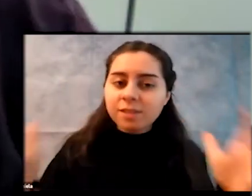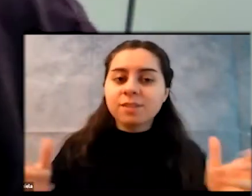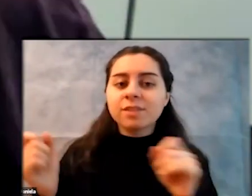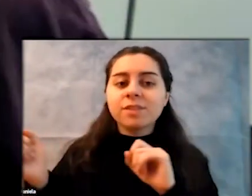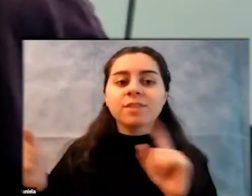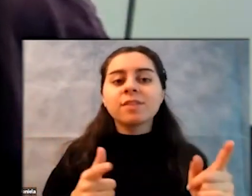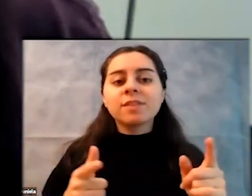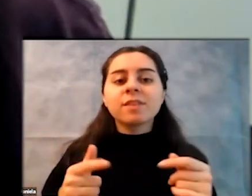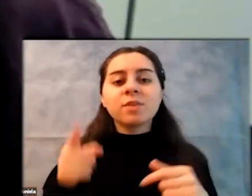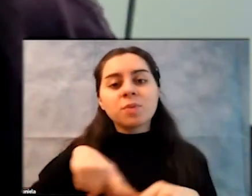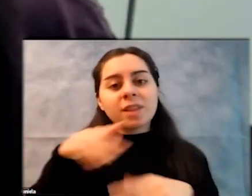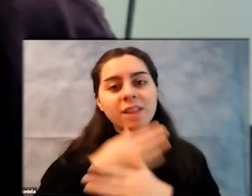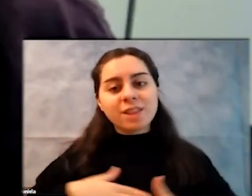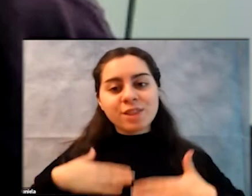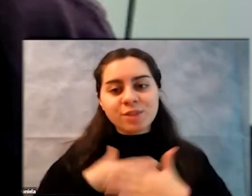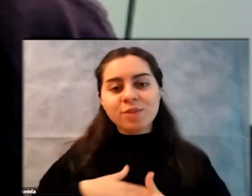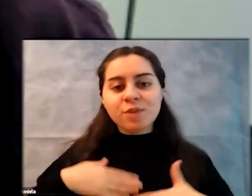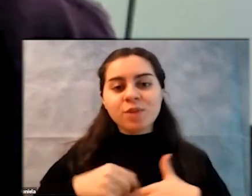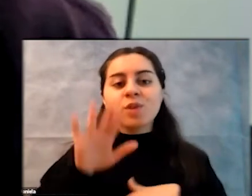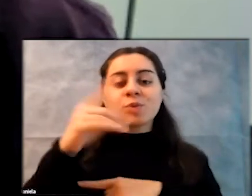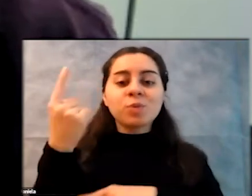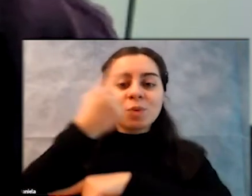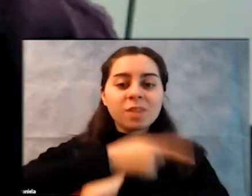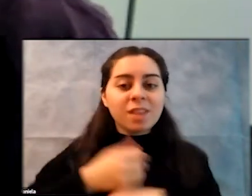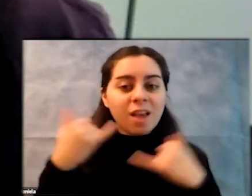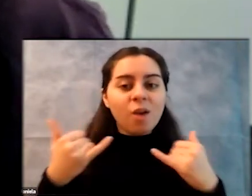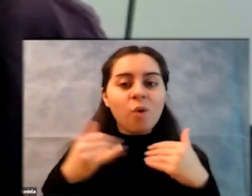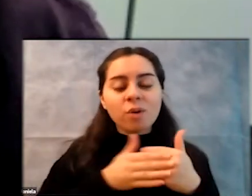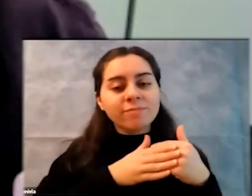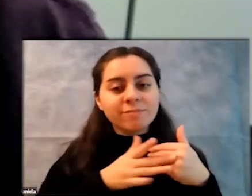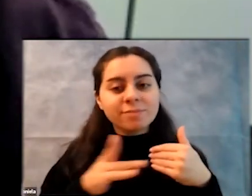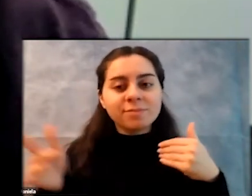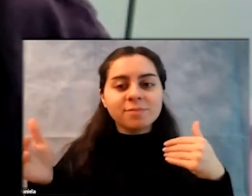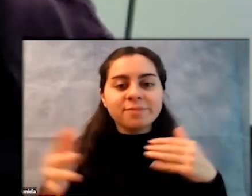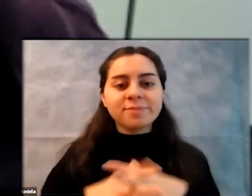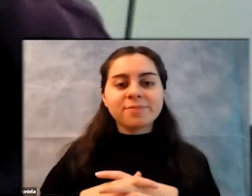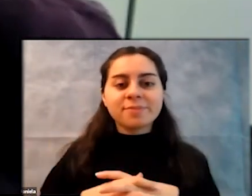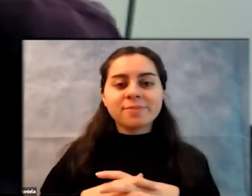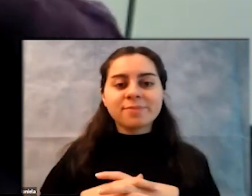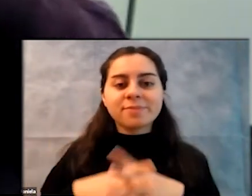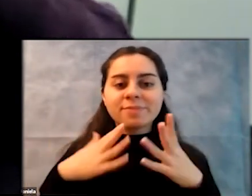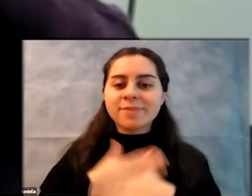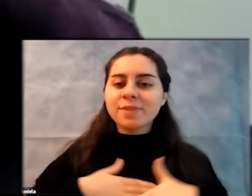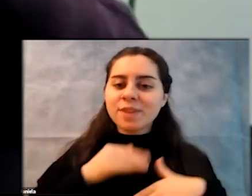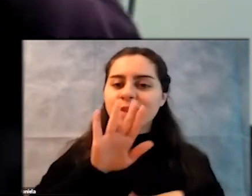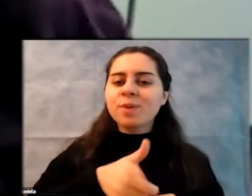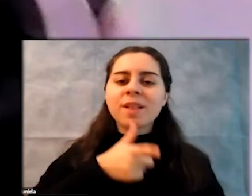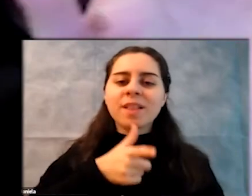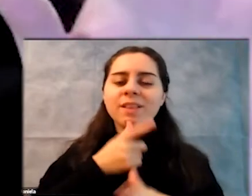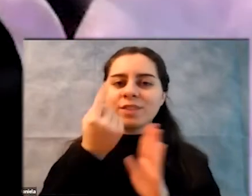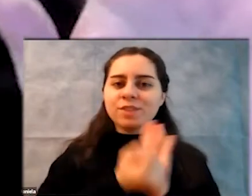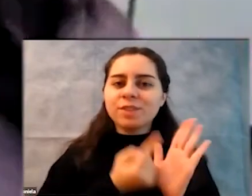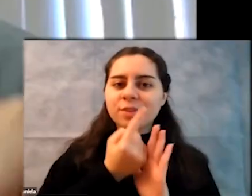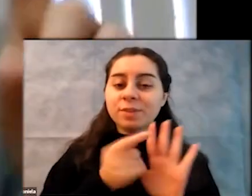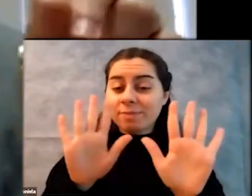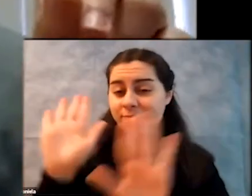great rest of your day, and enjoy the rest of your lunch hour. Have a good one. Before